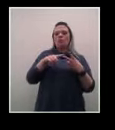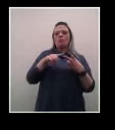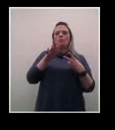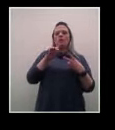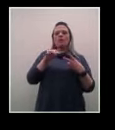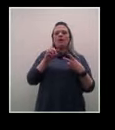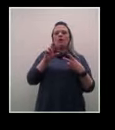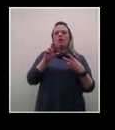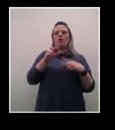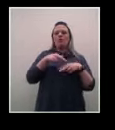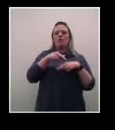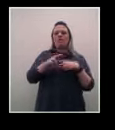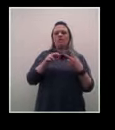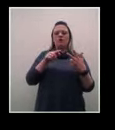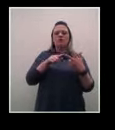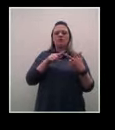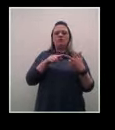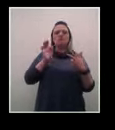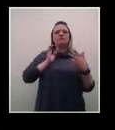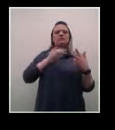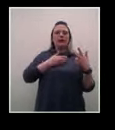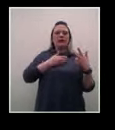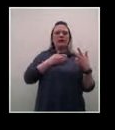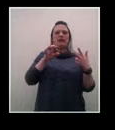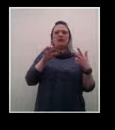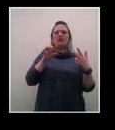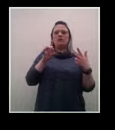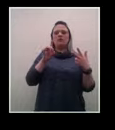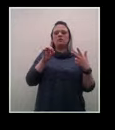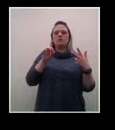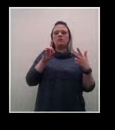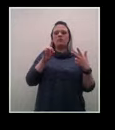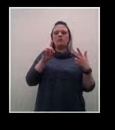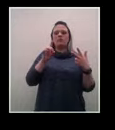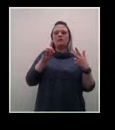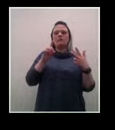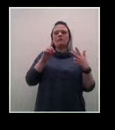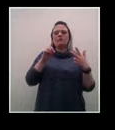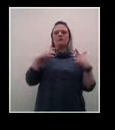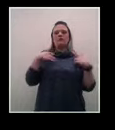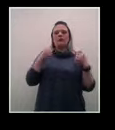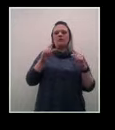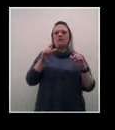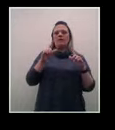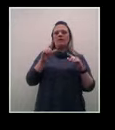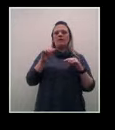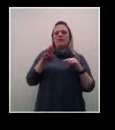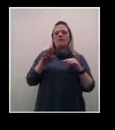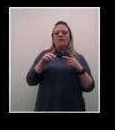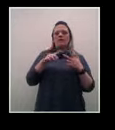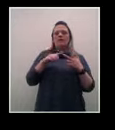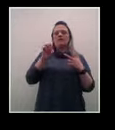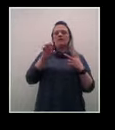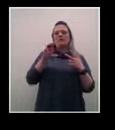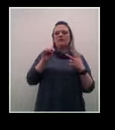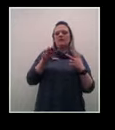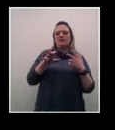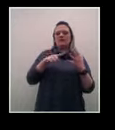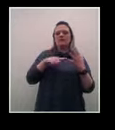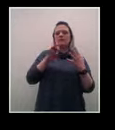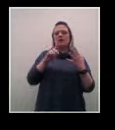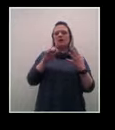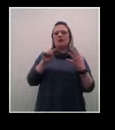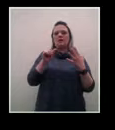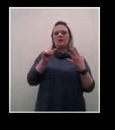BioReference, the Erie County Department of Public Health Lab, Kaleida, Catholic Health, ECMC, But we do note that there seems to be a delay with regards